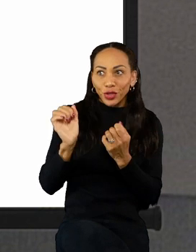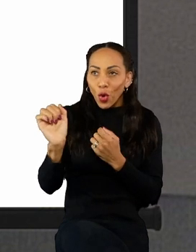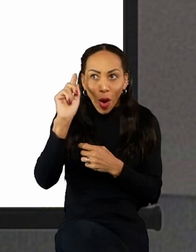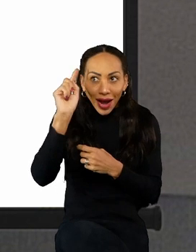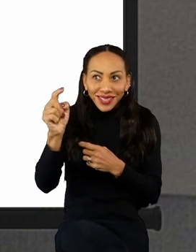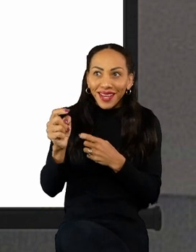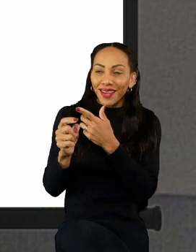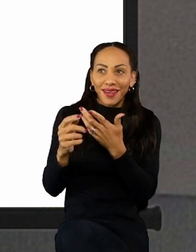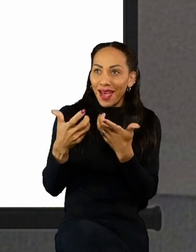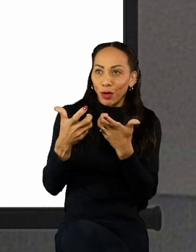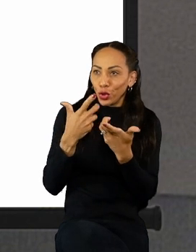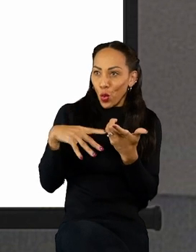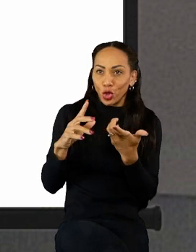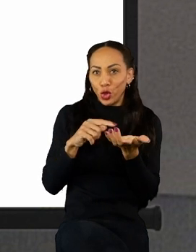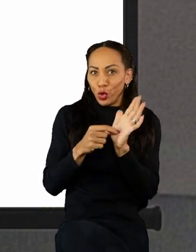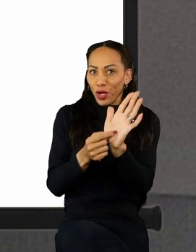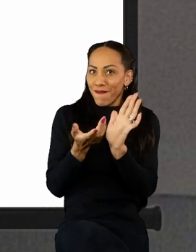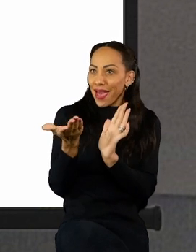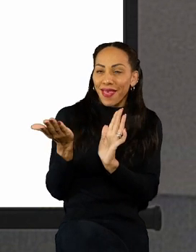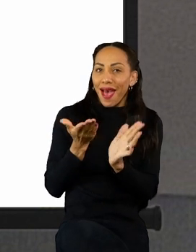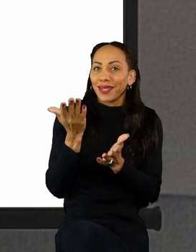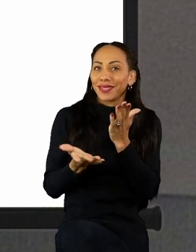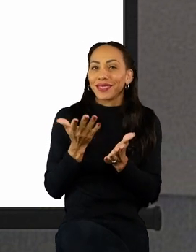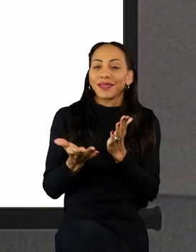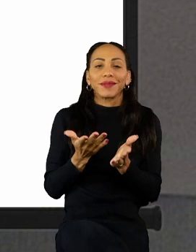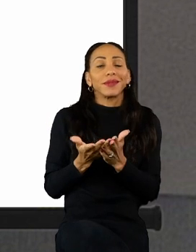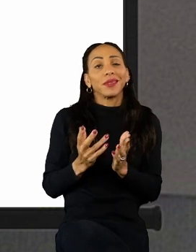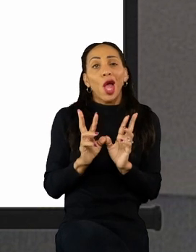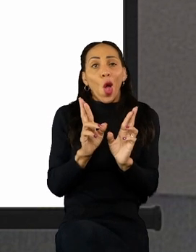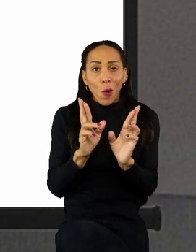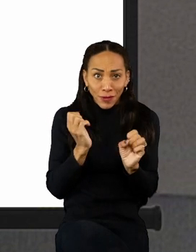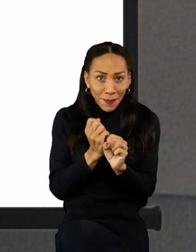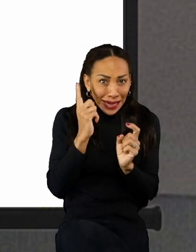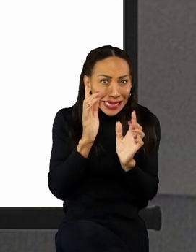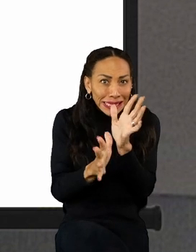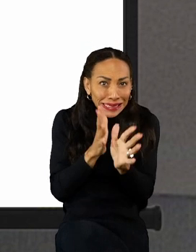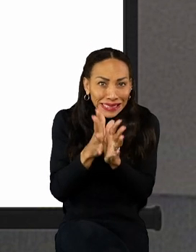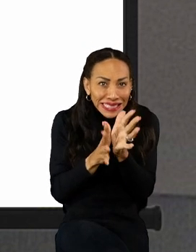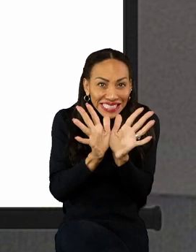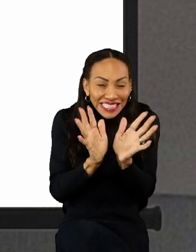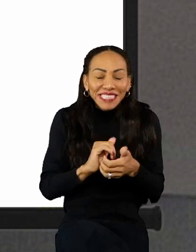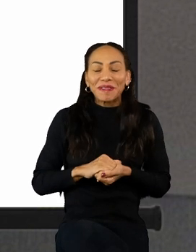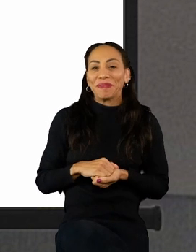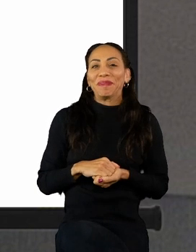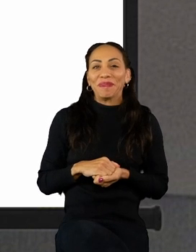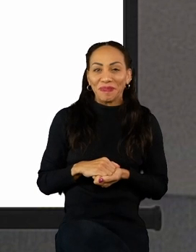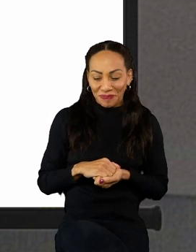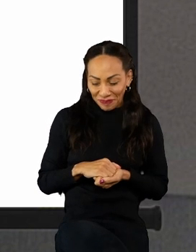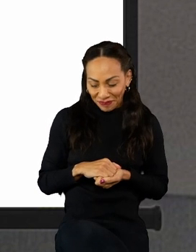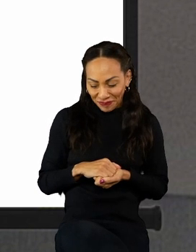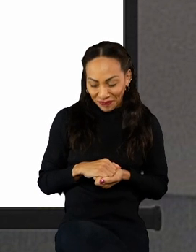to communicate their idea and their piece of storytelling. Mm. And hopefully that kind of makes sense.